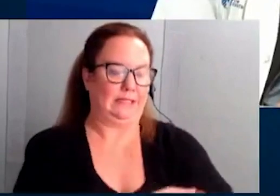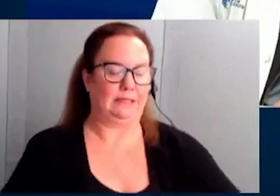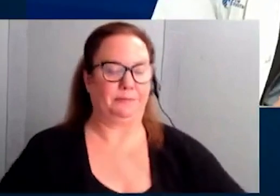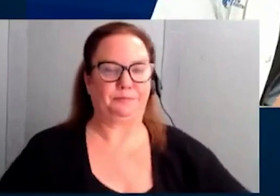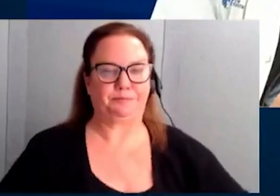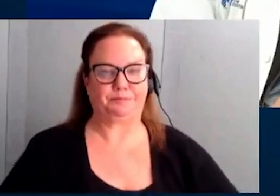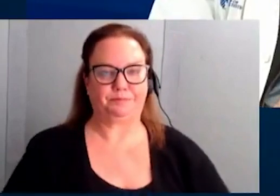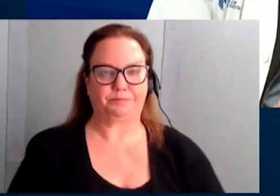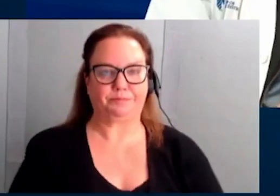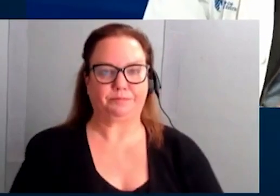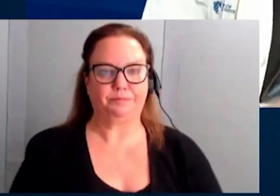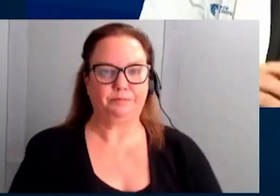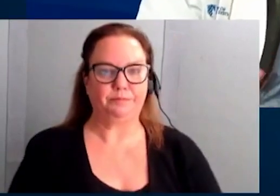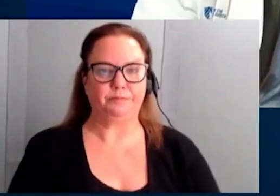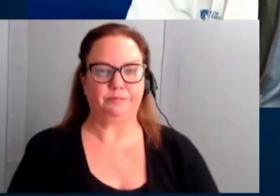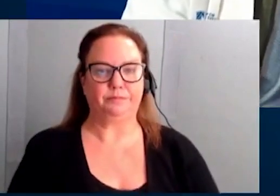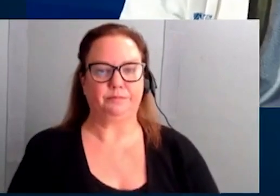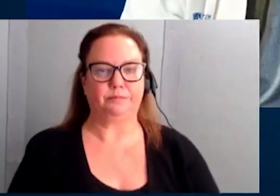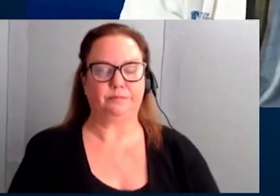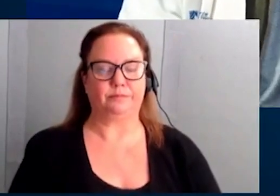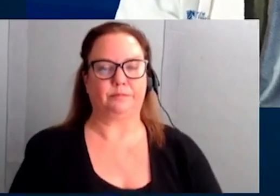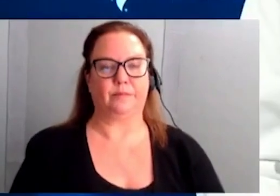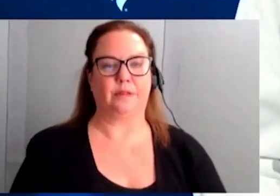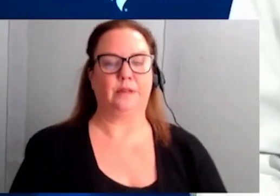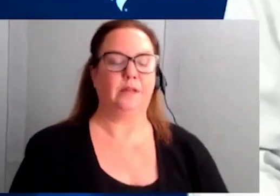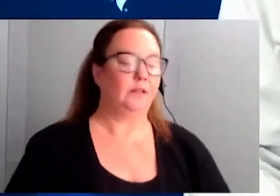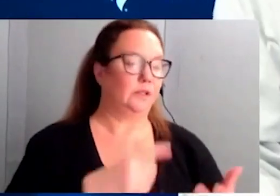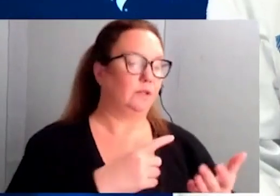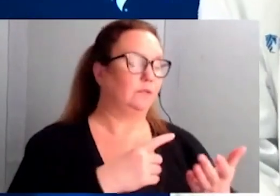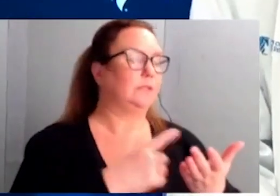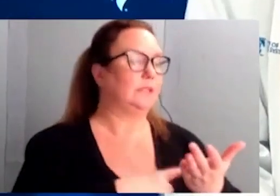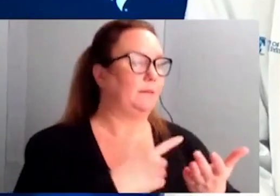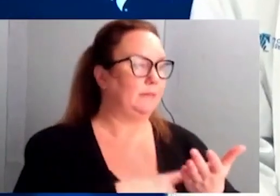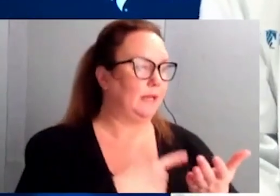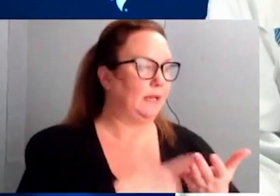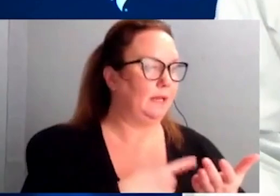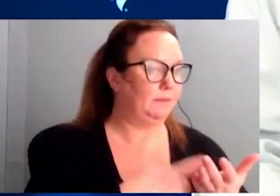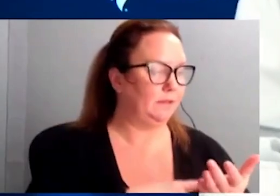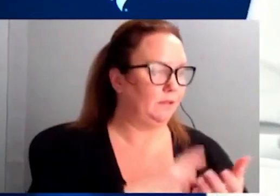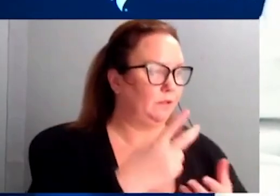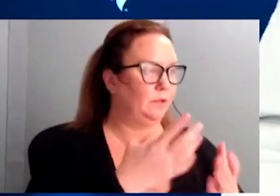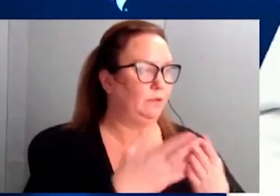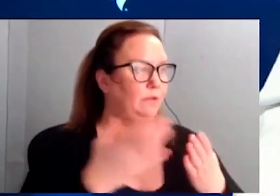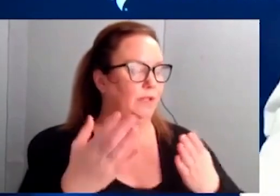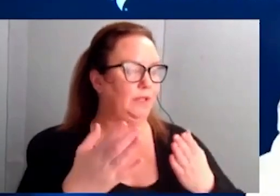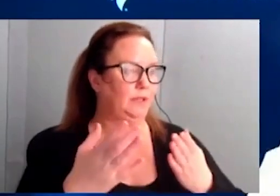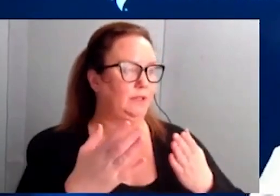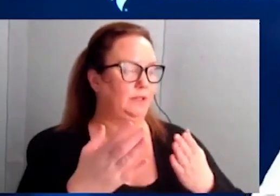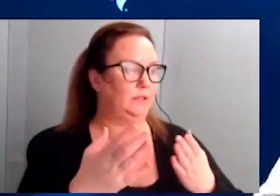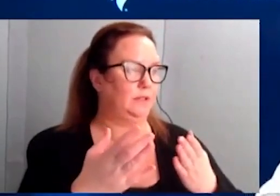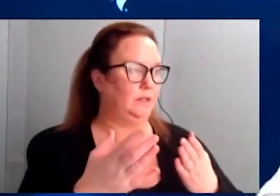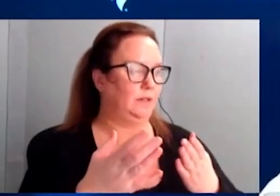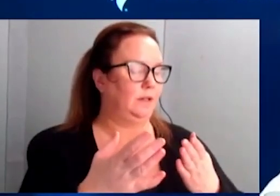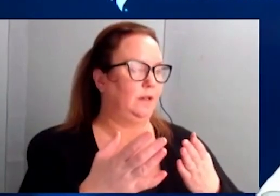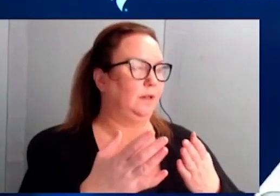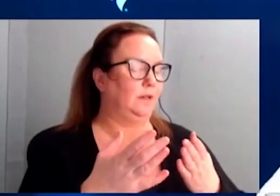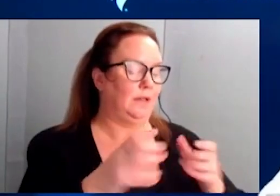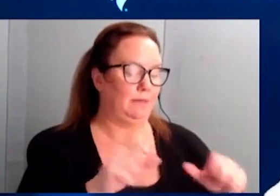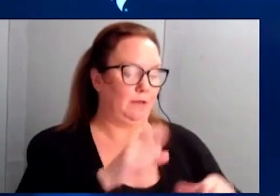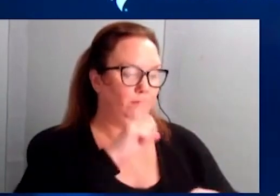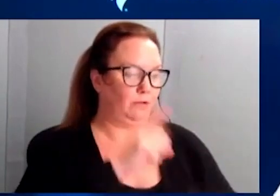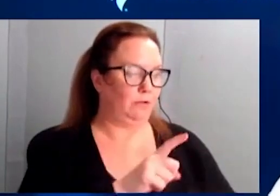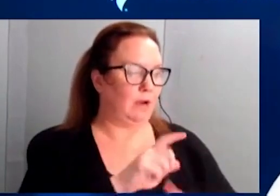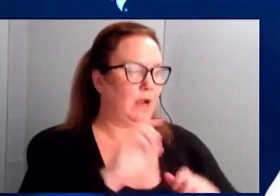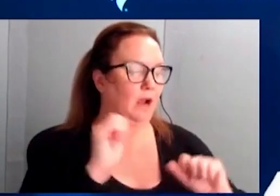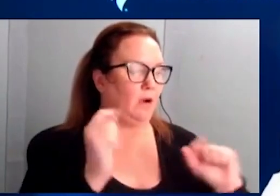this. Sometimes two things can be true. I wear the same pair of jeans to every Chiefs game. We always win. Yesterday, What'd you do?